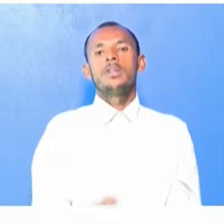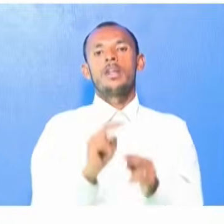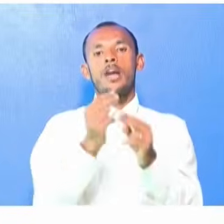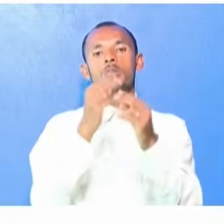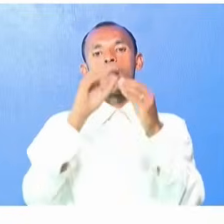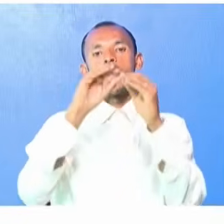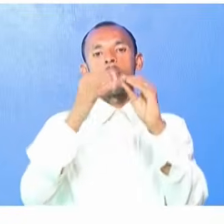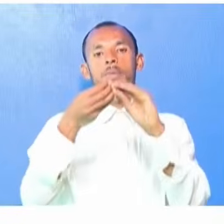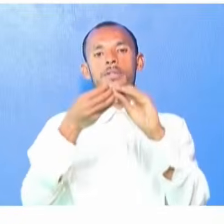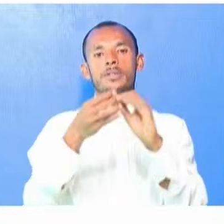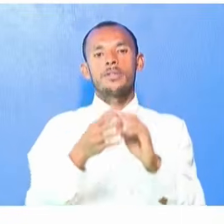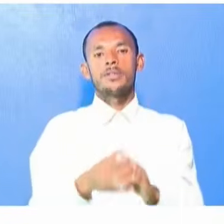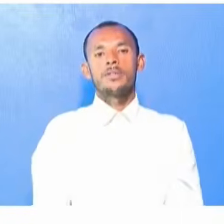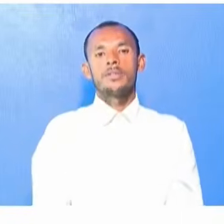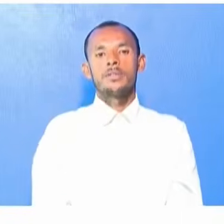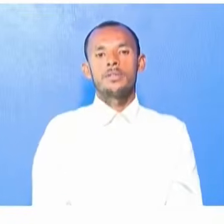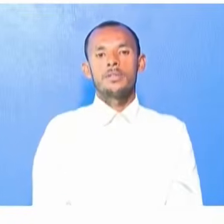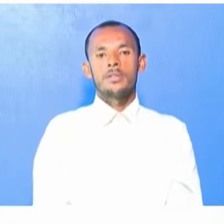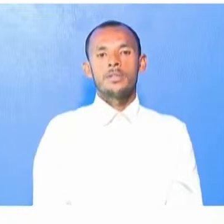natural numbers.